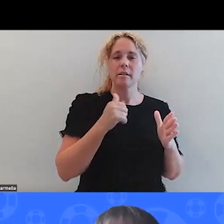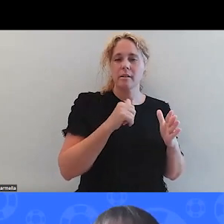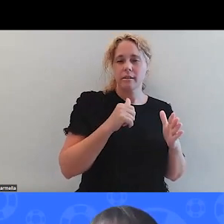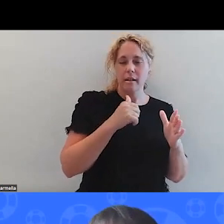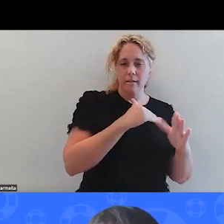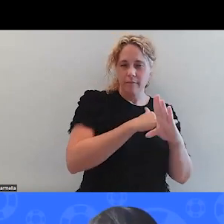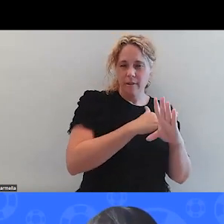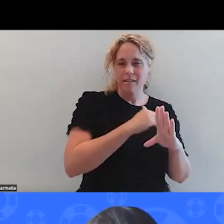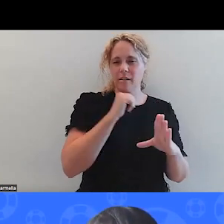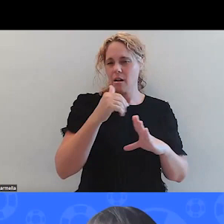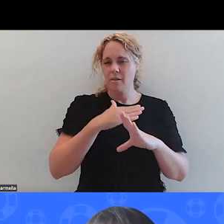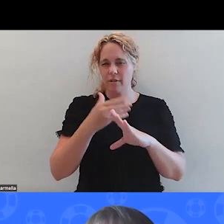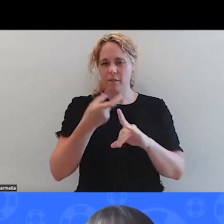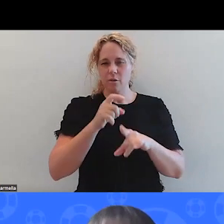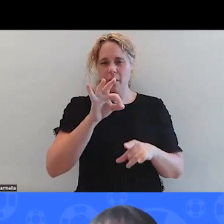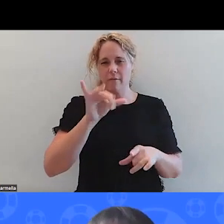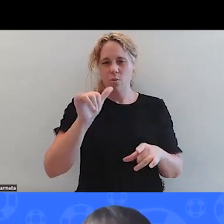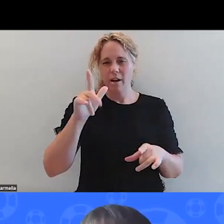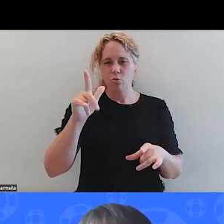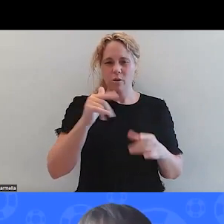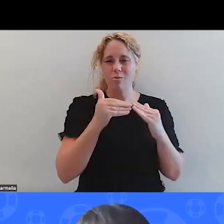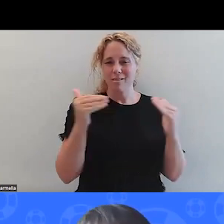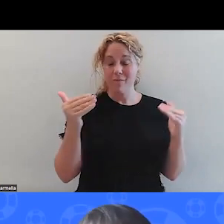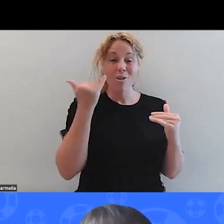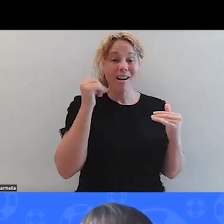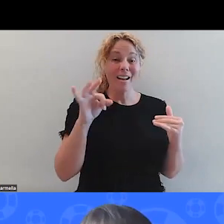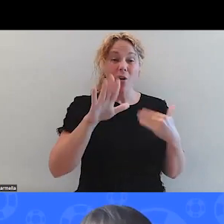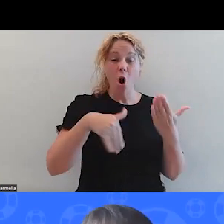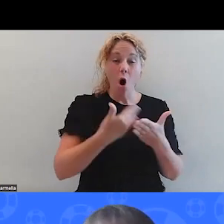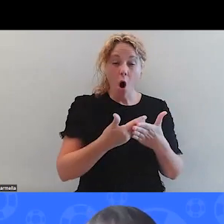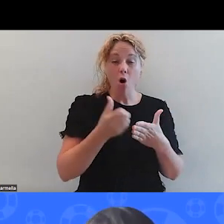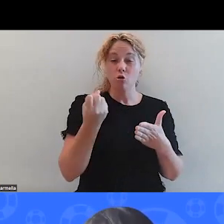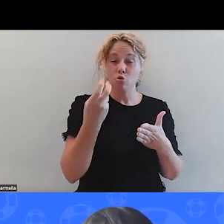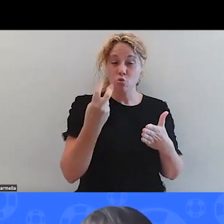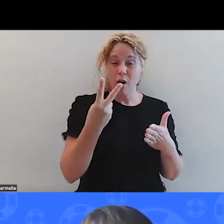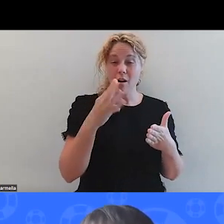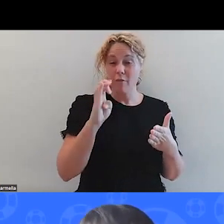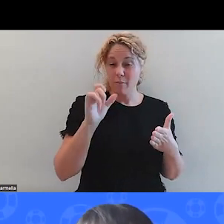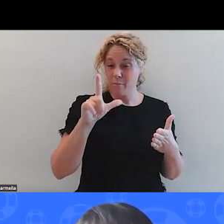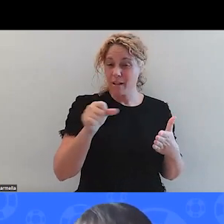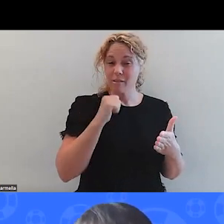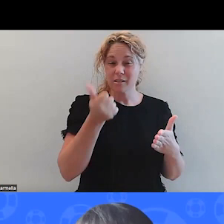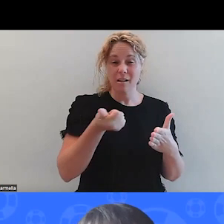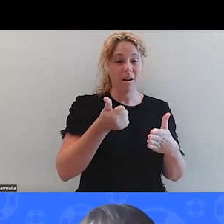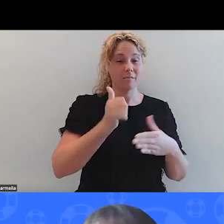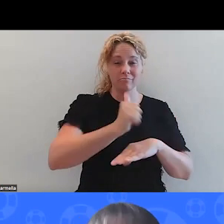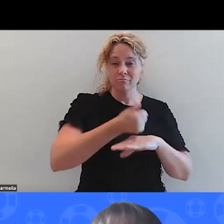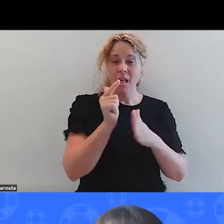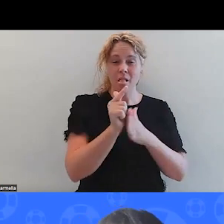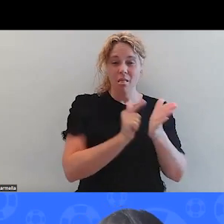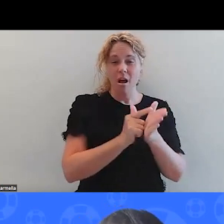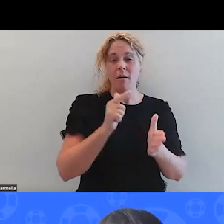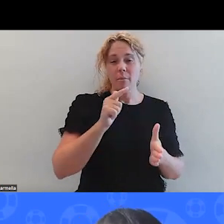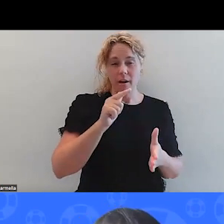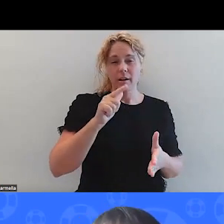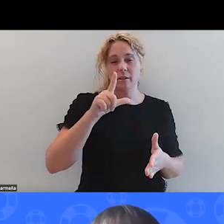from the FY23 levels. And that's if all 12 bills aren't passed and signed into law by January 2024. So we're